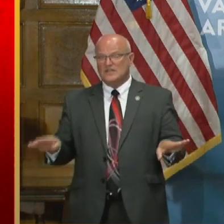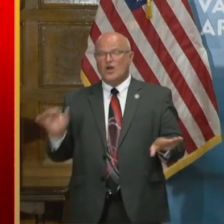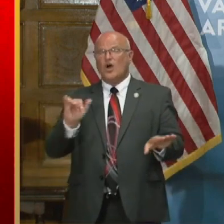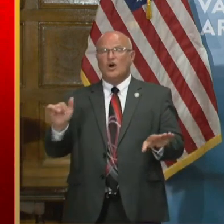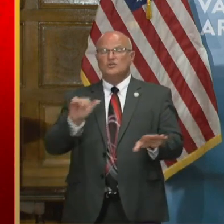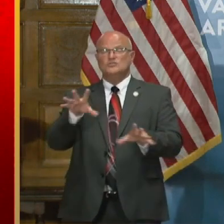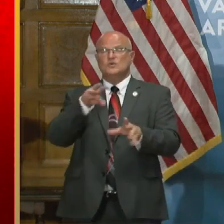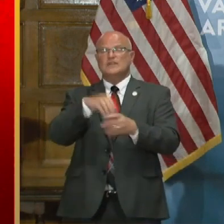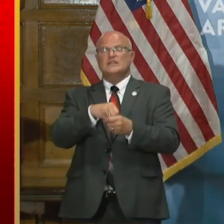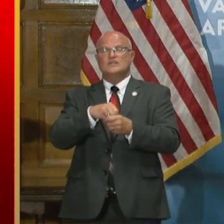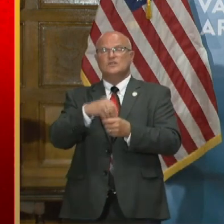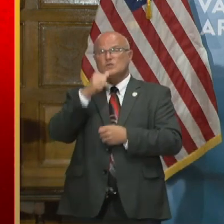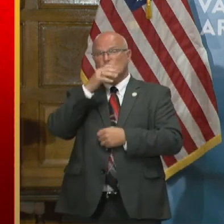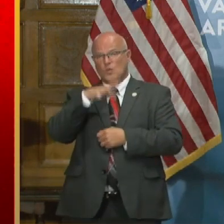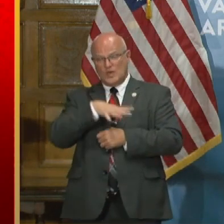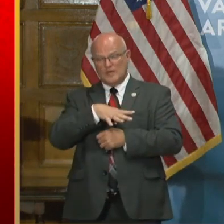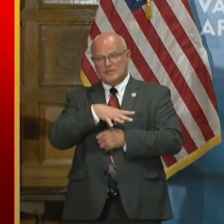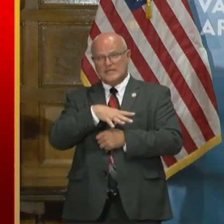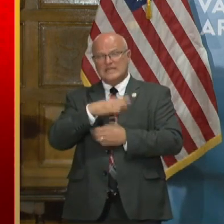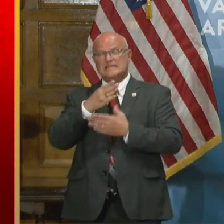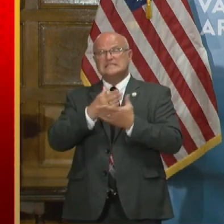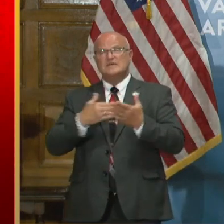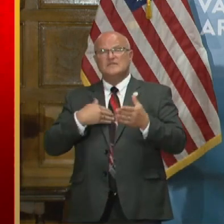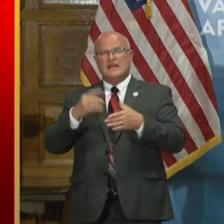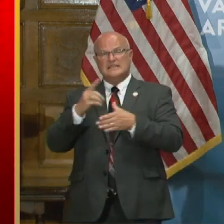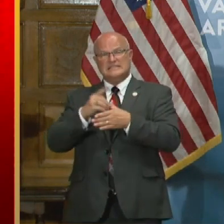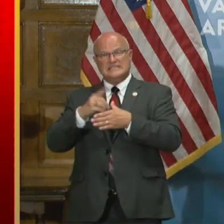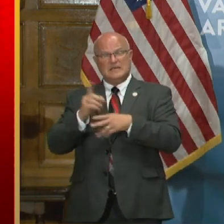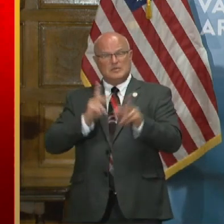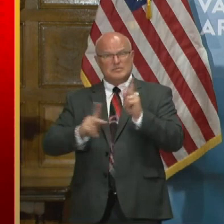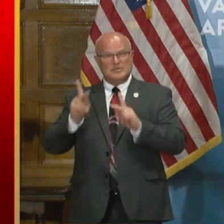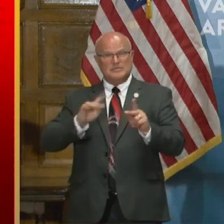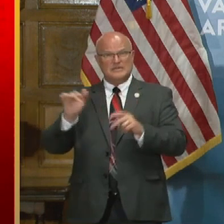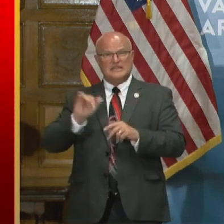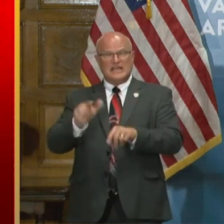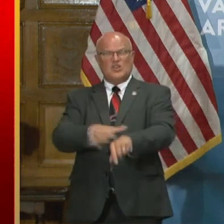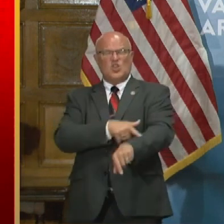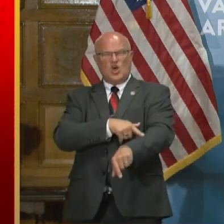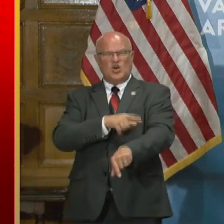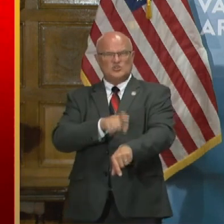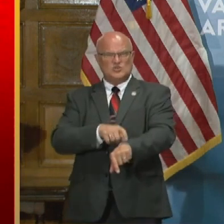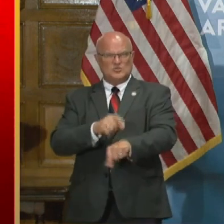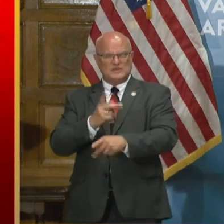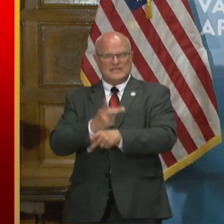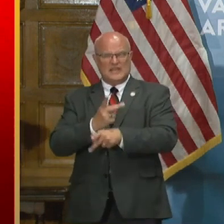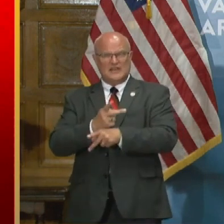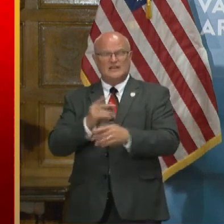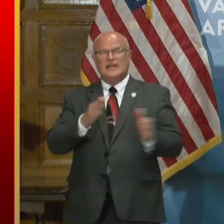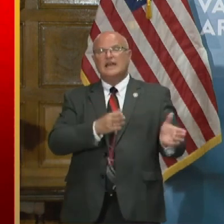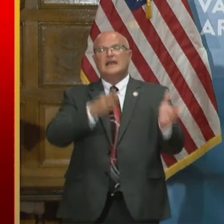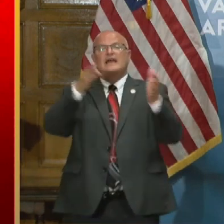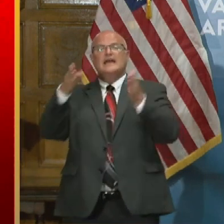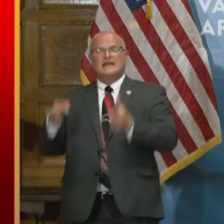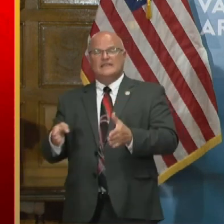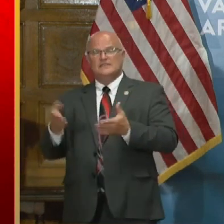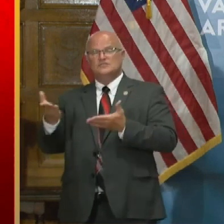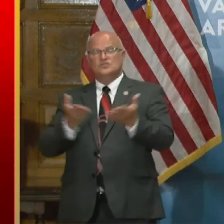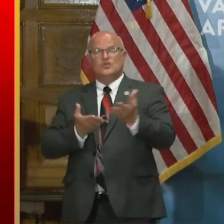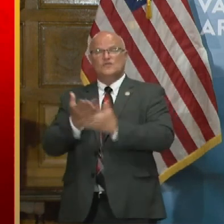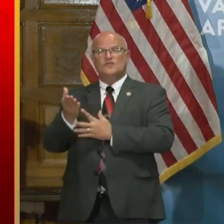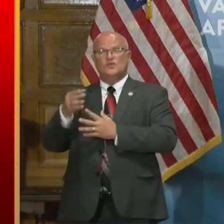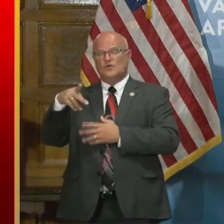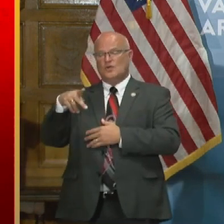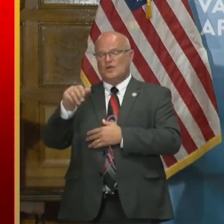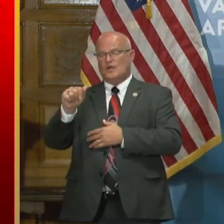also includes women, and then some of our disabled populations like long-term care. We also then have populations that are served through our